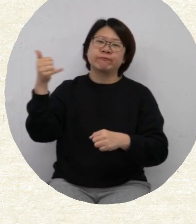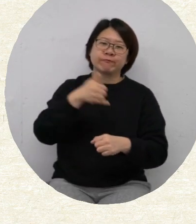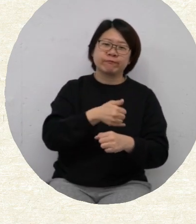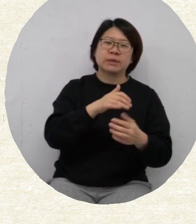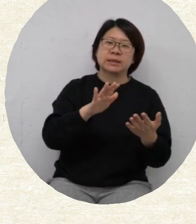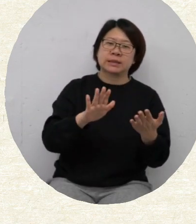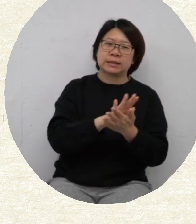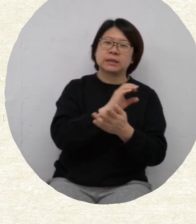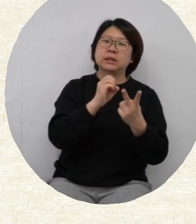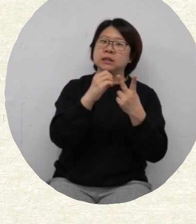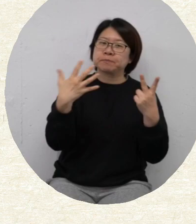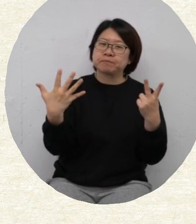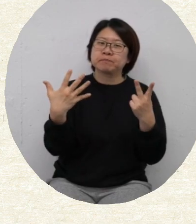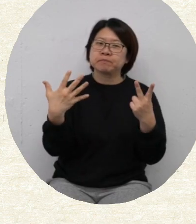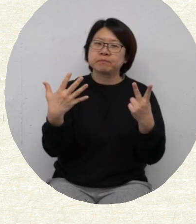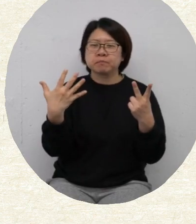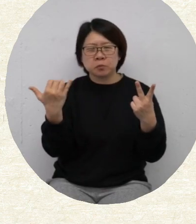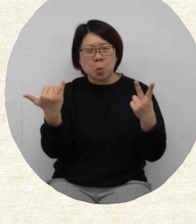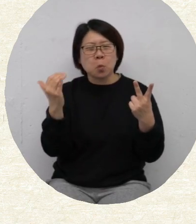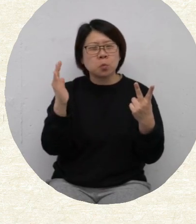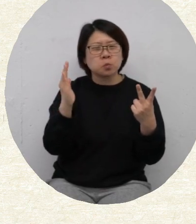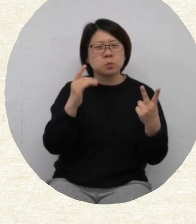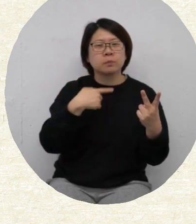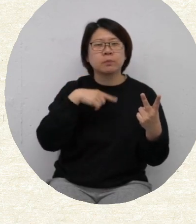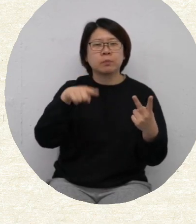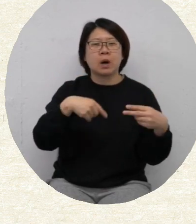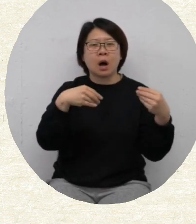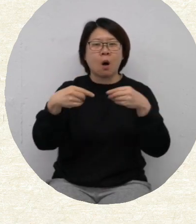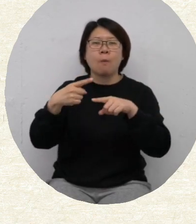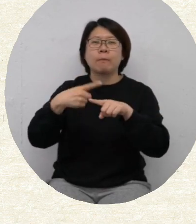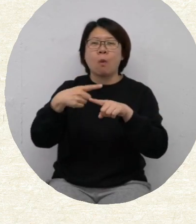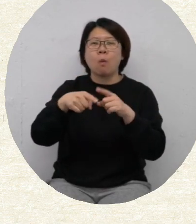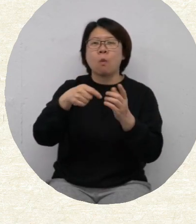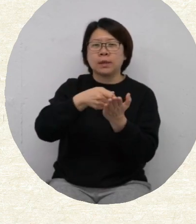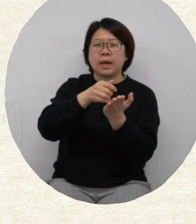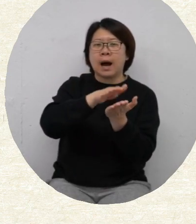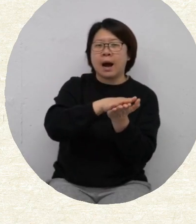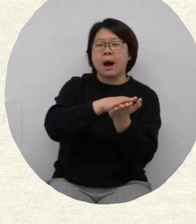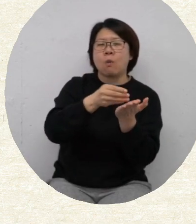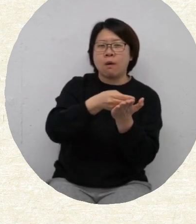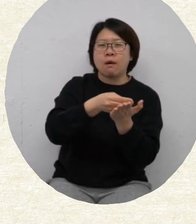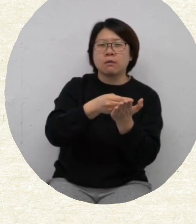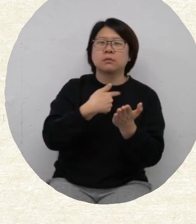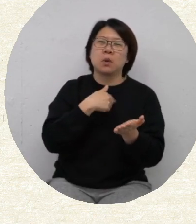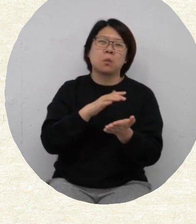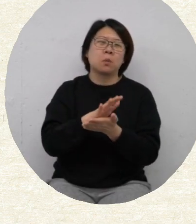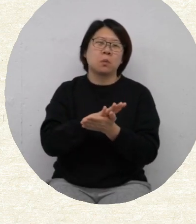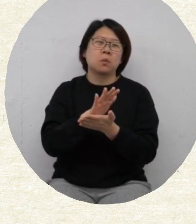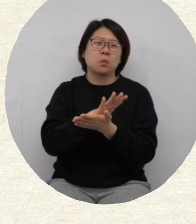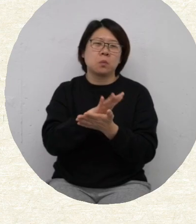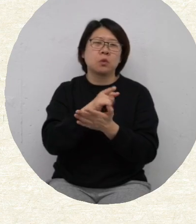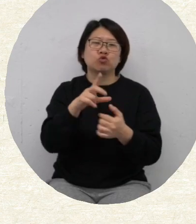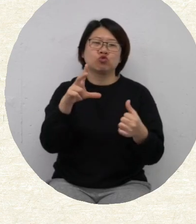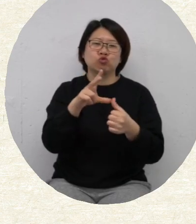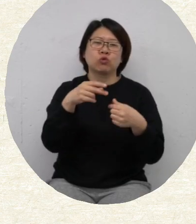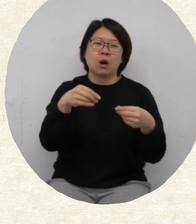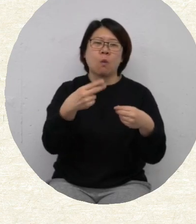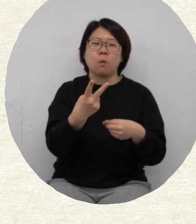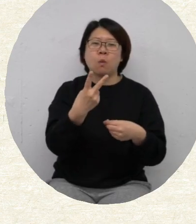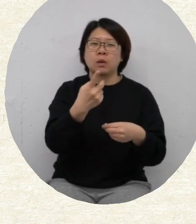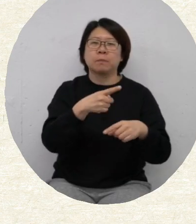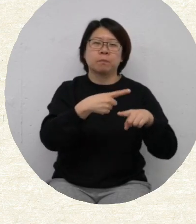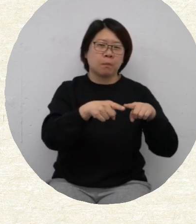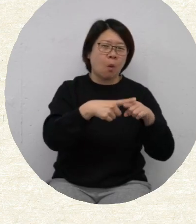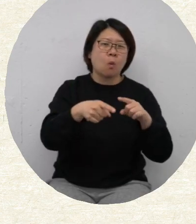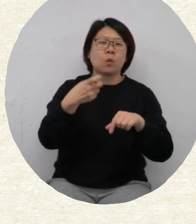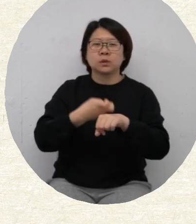in 2005 or 6, I started to teach Mukuhanga at the university. So I've been teaching it every year since then. So